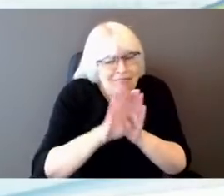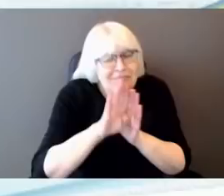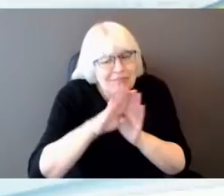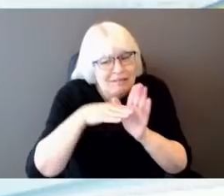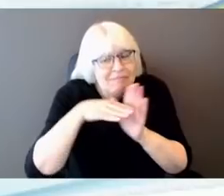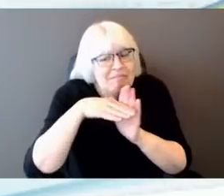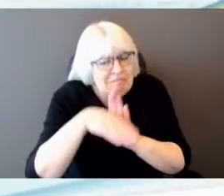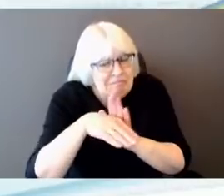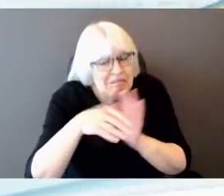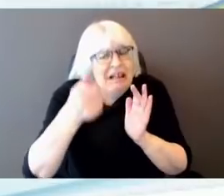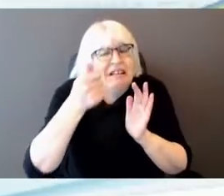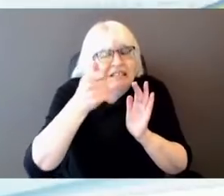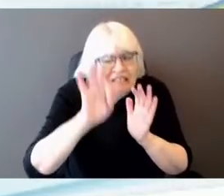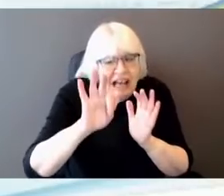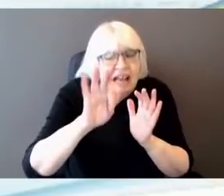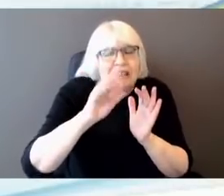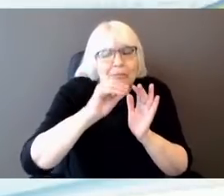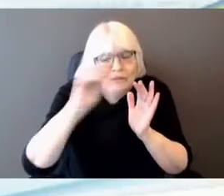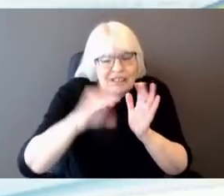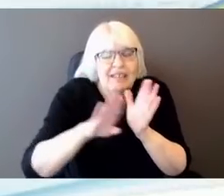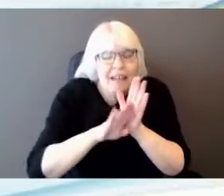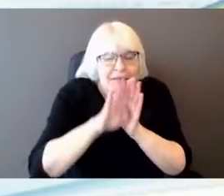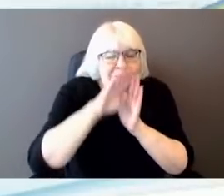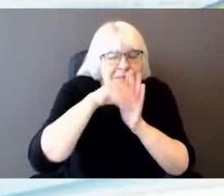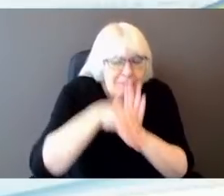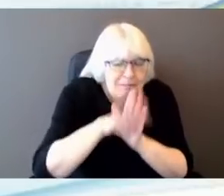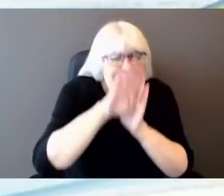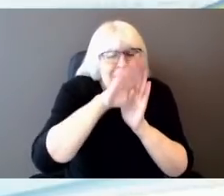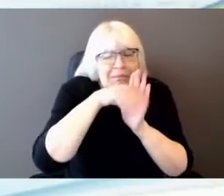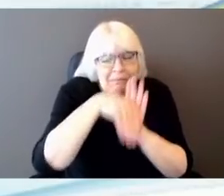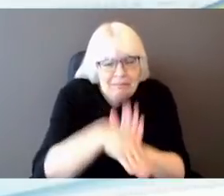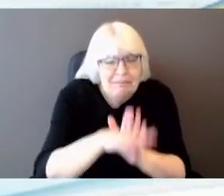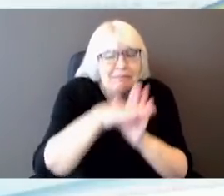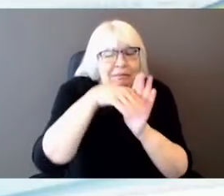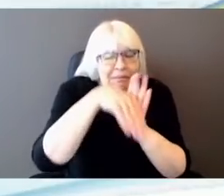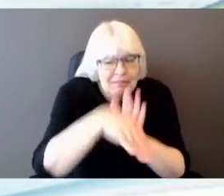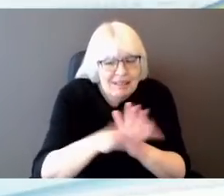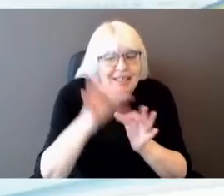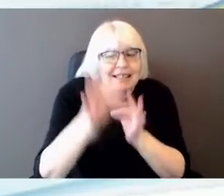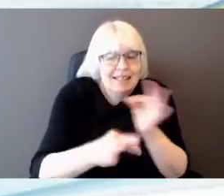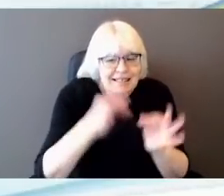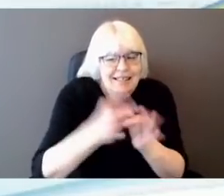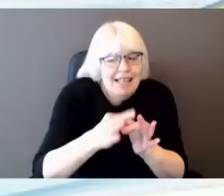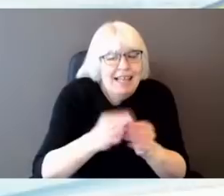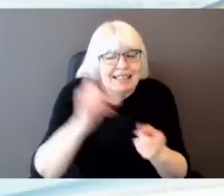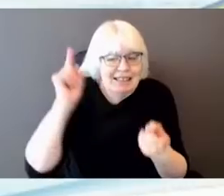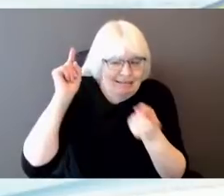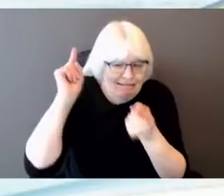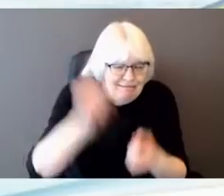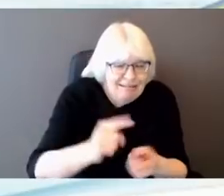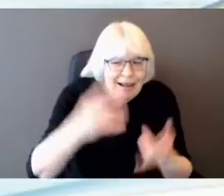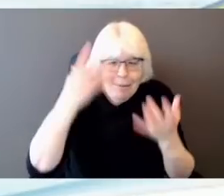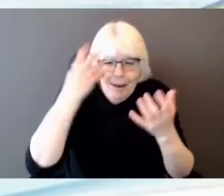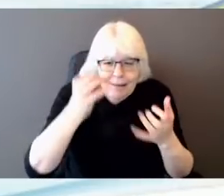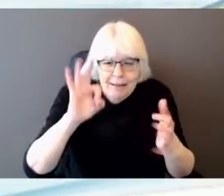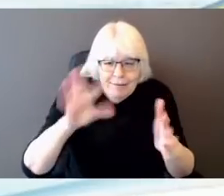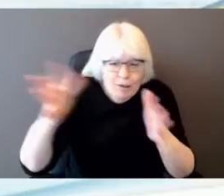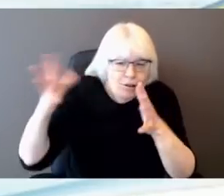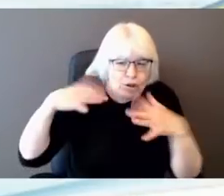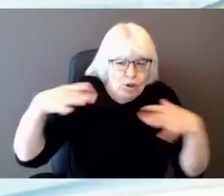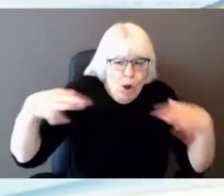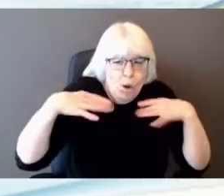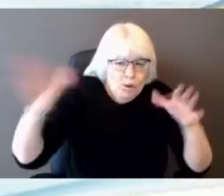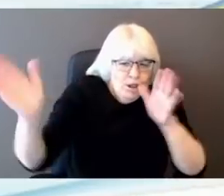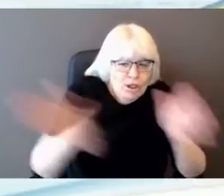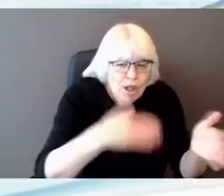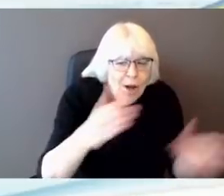testing numbers were impacted by storm closures of the testing clinics. So the current average test positivity